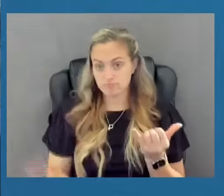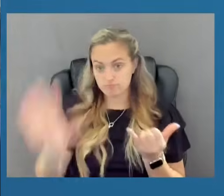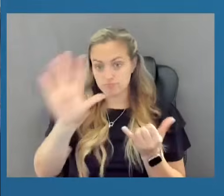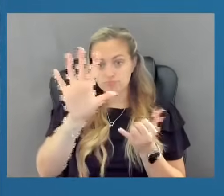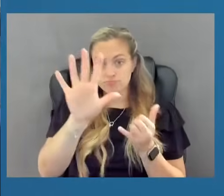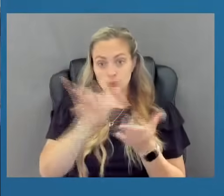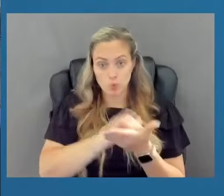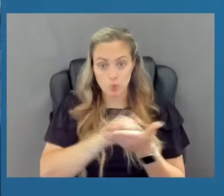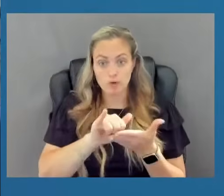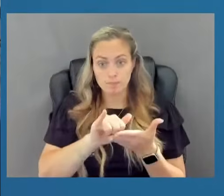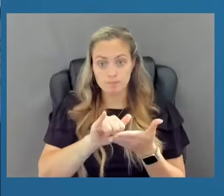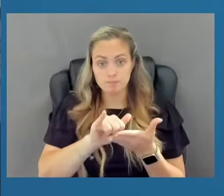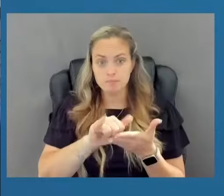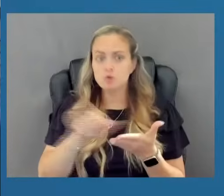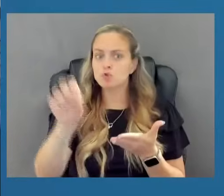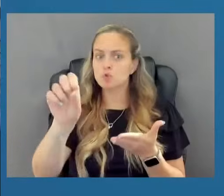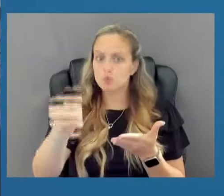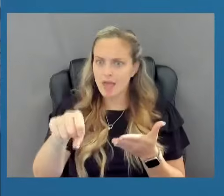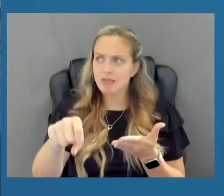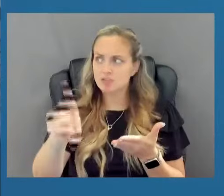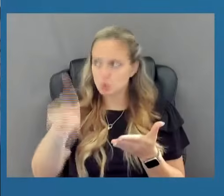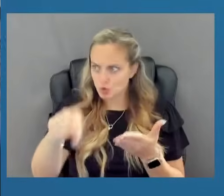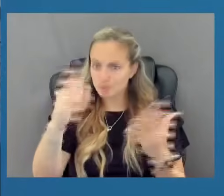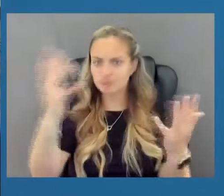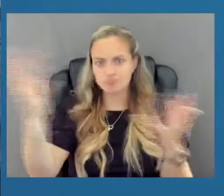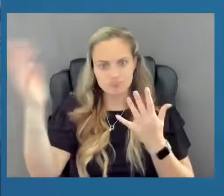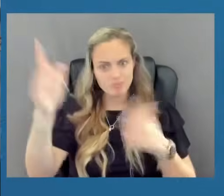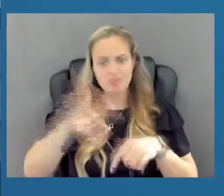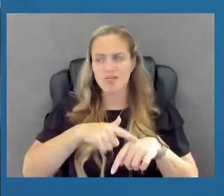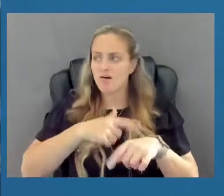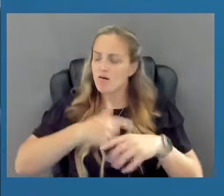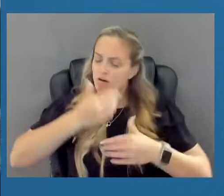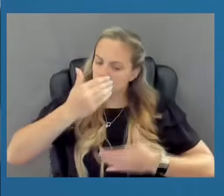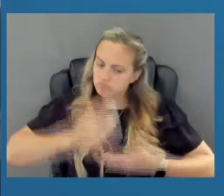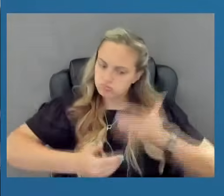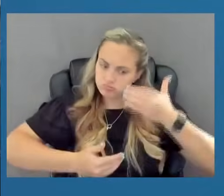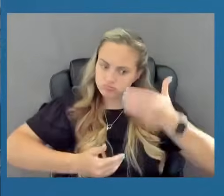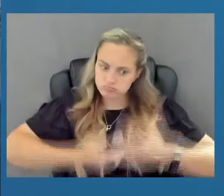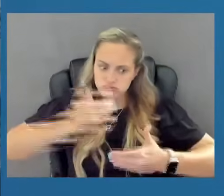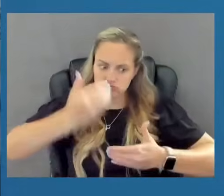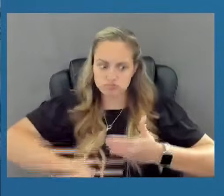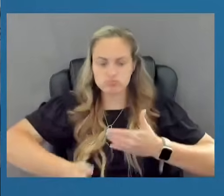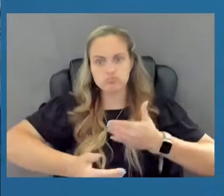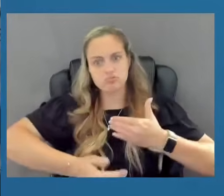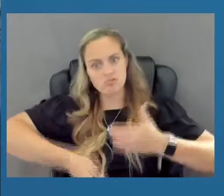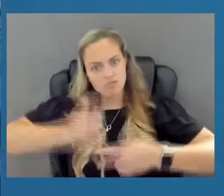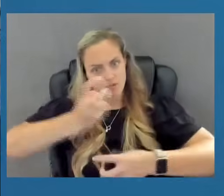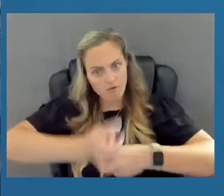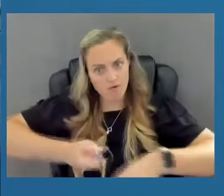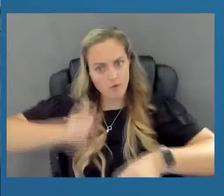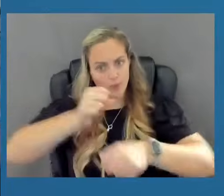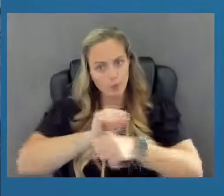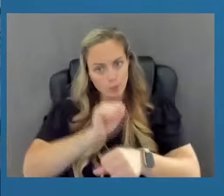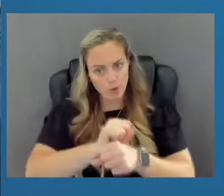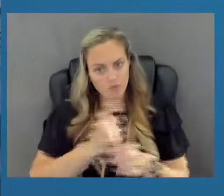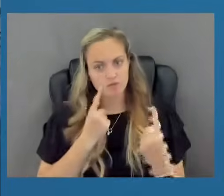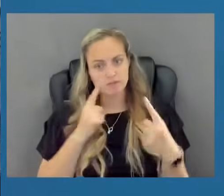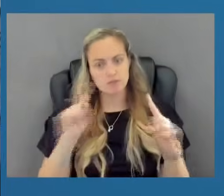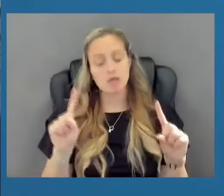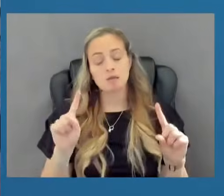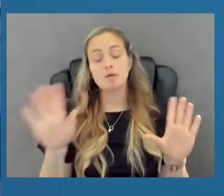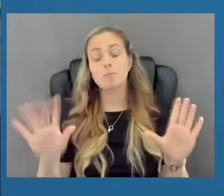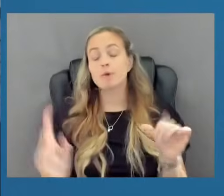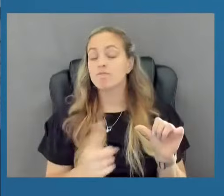of New York. So yes, that does deserve a round of applause. It was a long, hard-fought battle. I want to first of